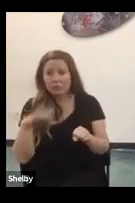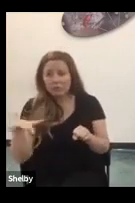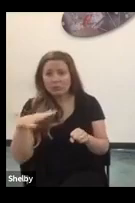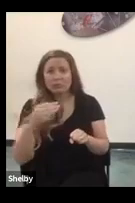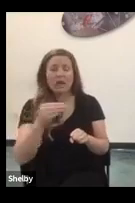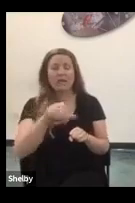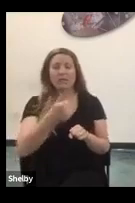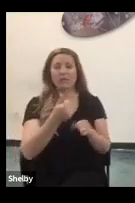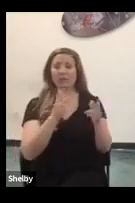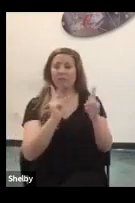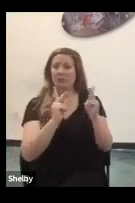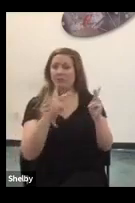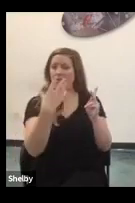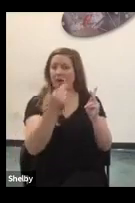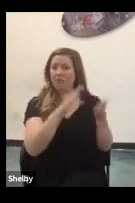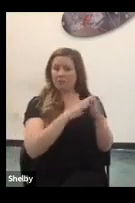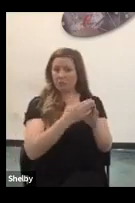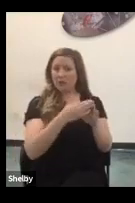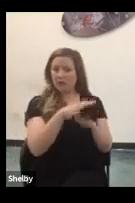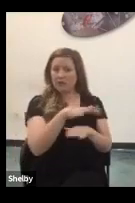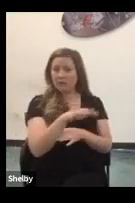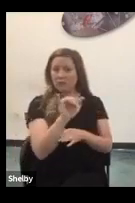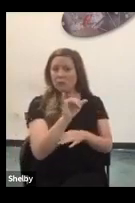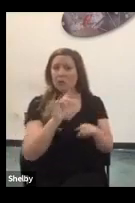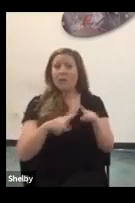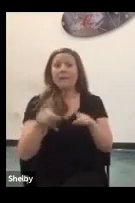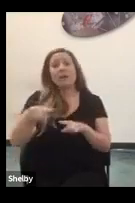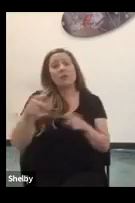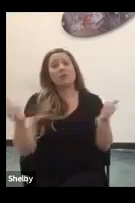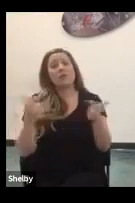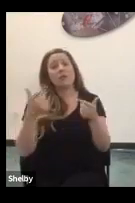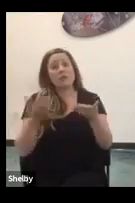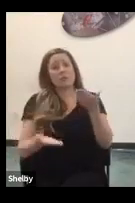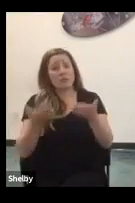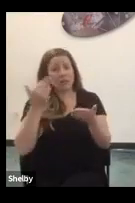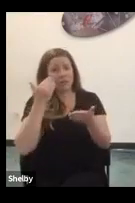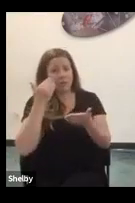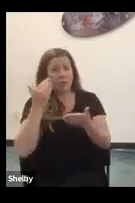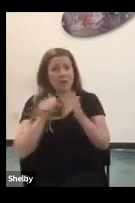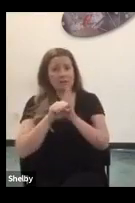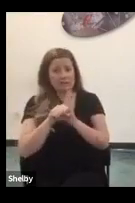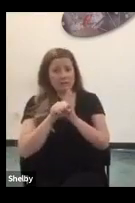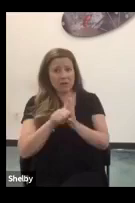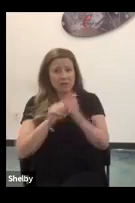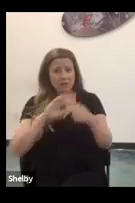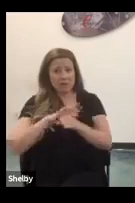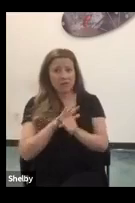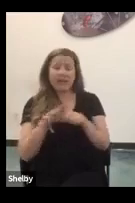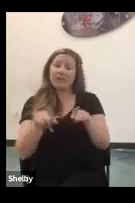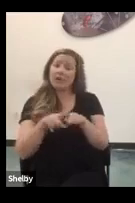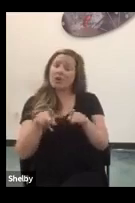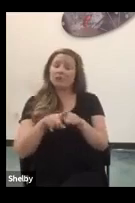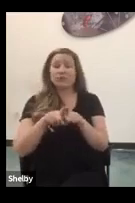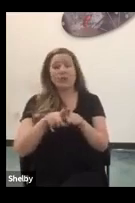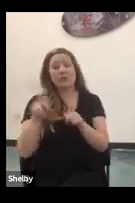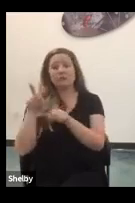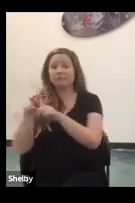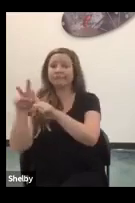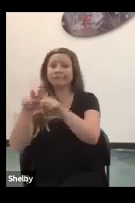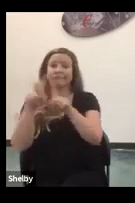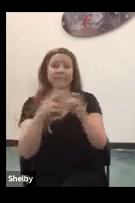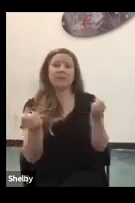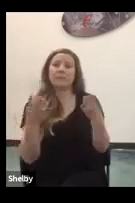community, but as you are all probably aware, the symptoms of COVID-19 are also symptoms of a whole lot of other things. And